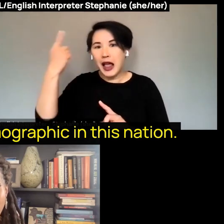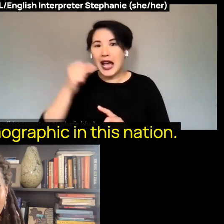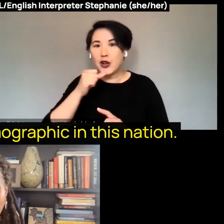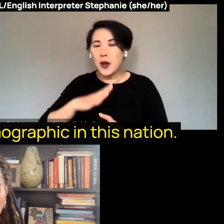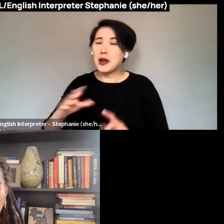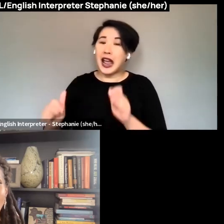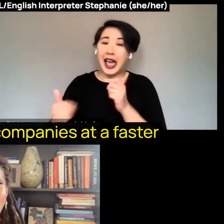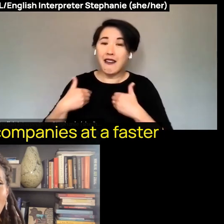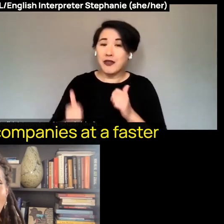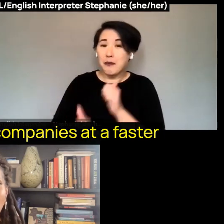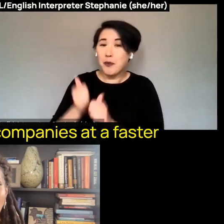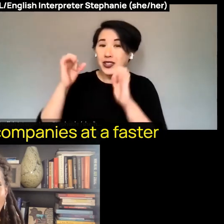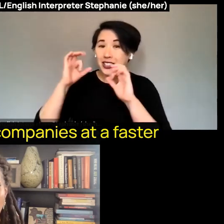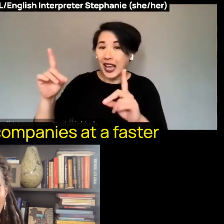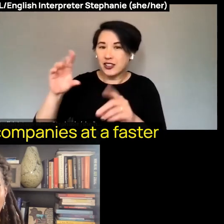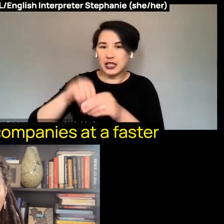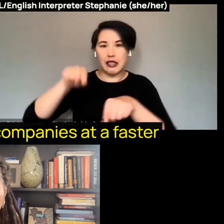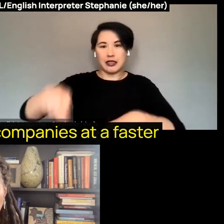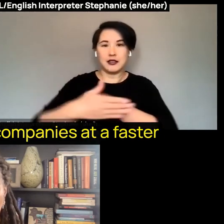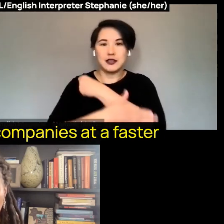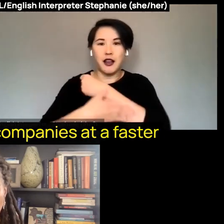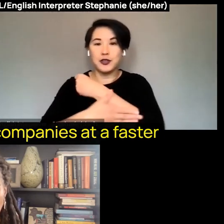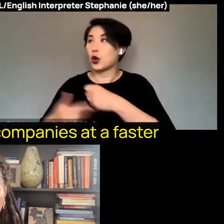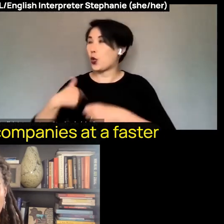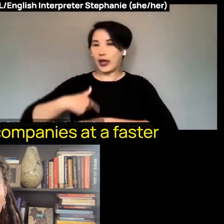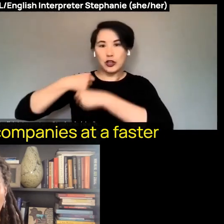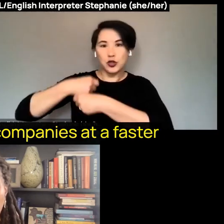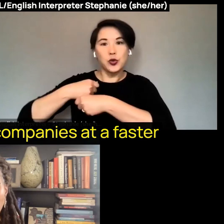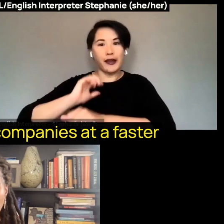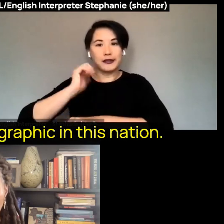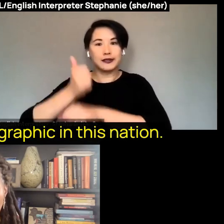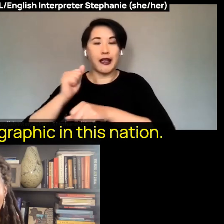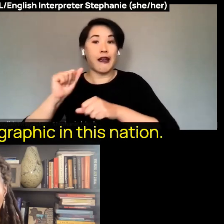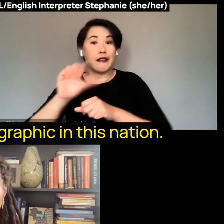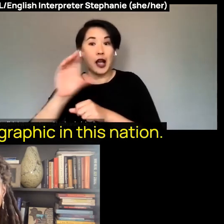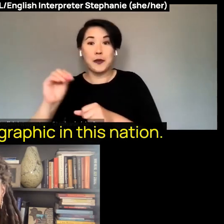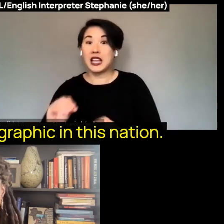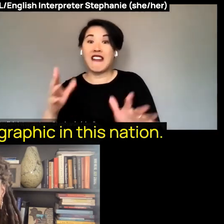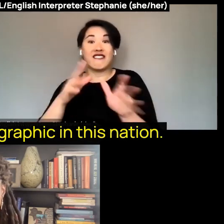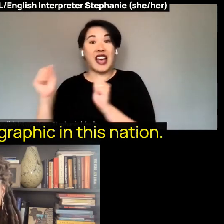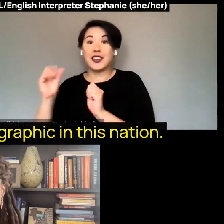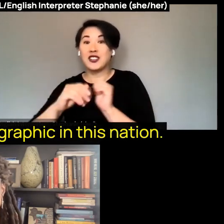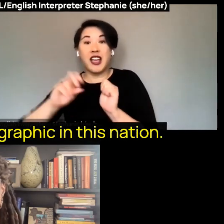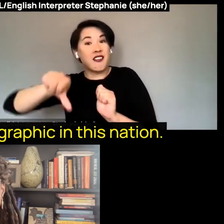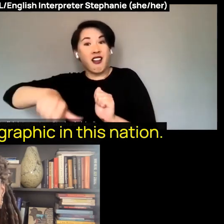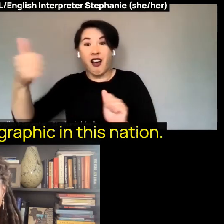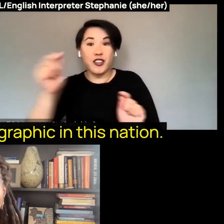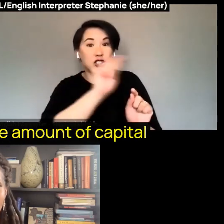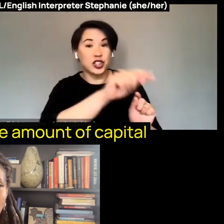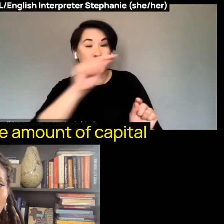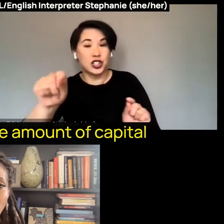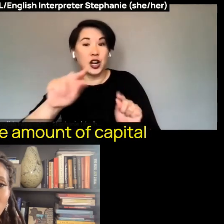this nation, we create and we start companies at a faster rate than any other demographic in this